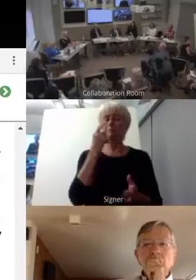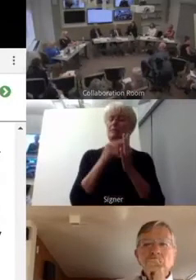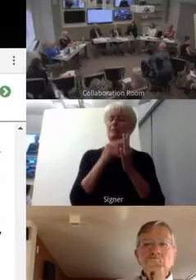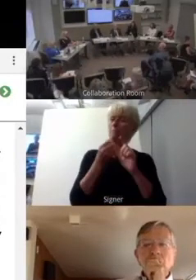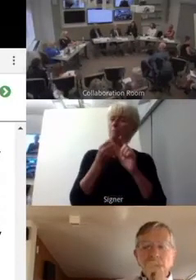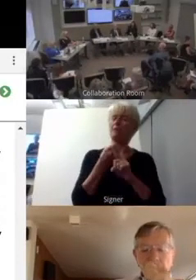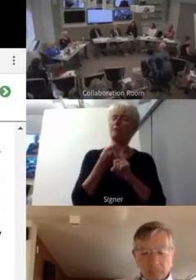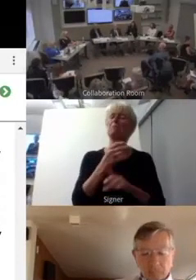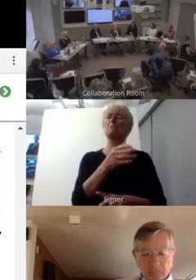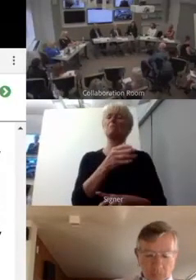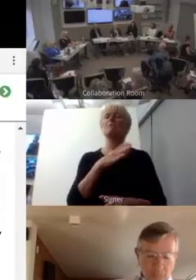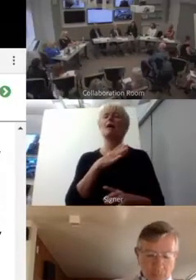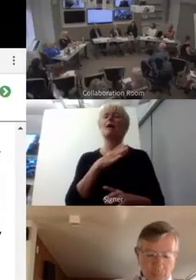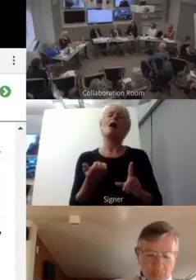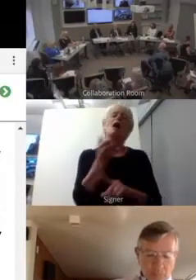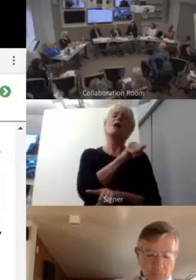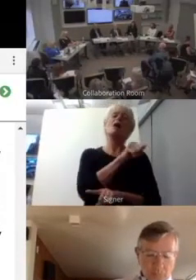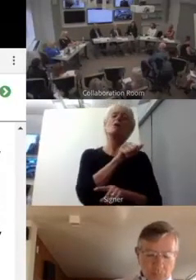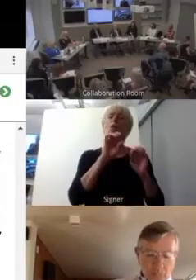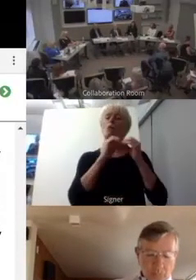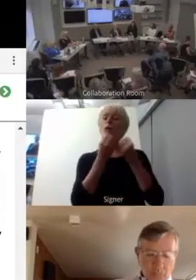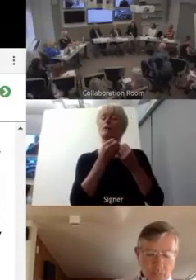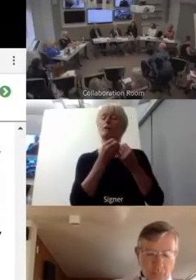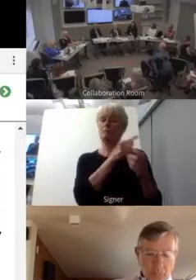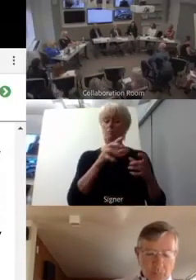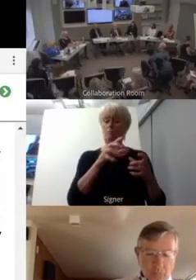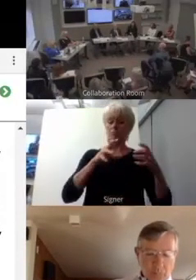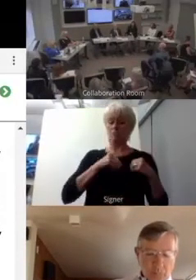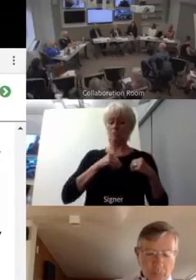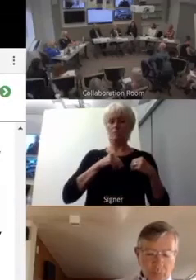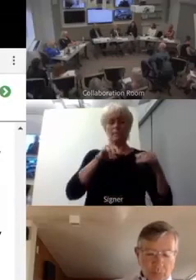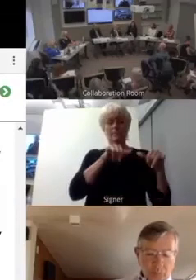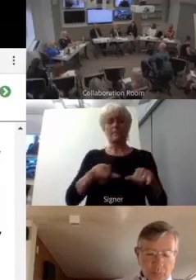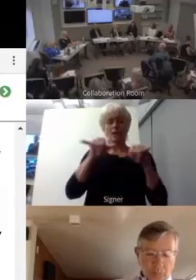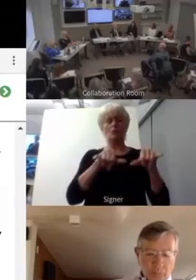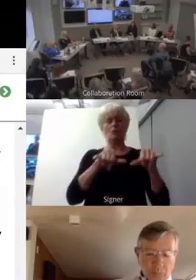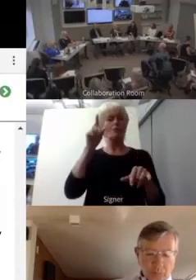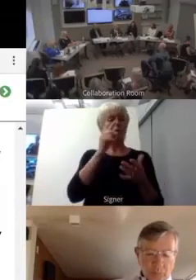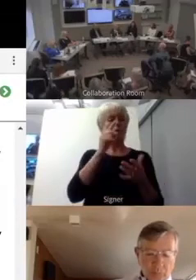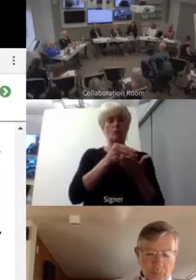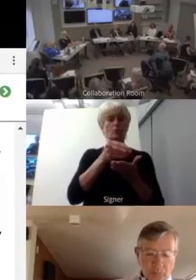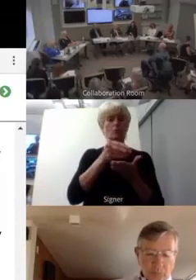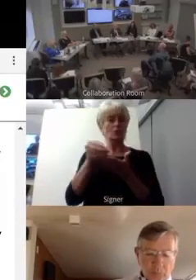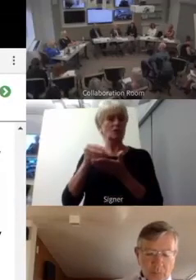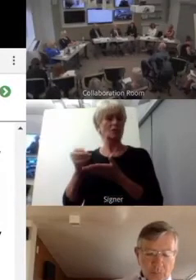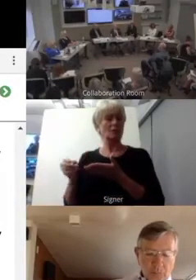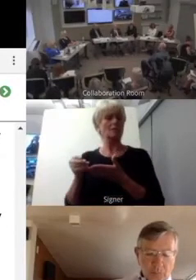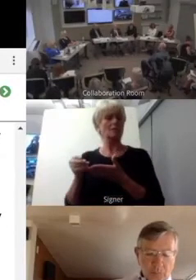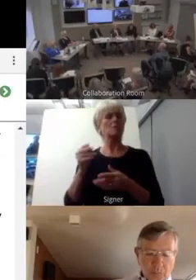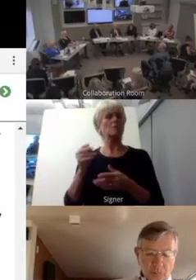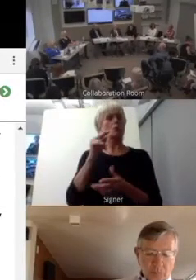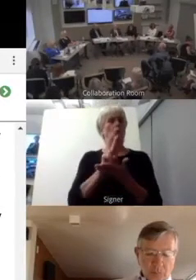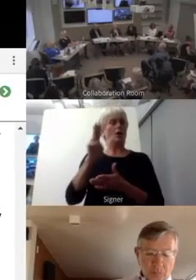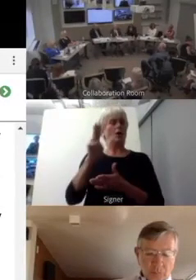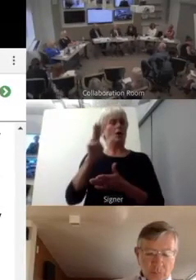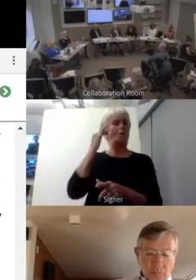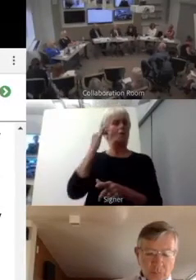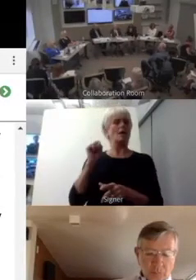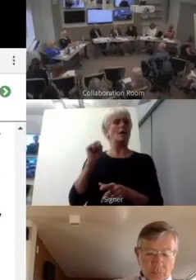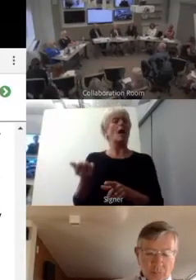the standards for procurement that you've been involved or University of California is using? Yes, actually, where you